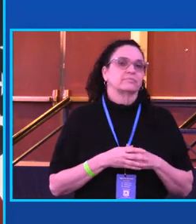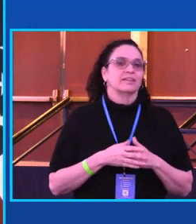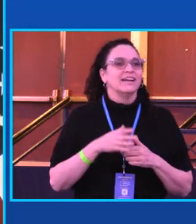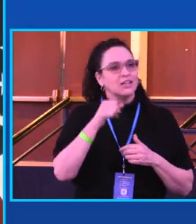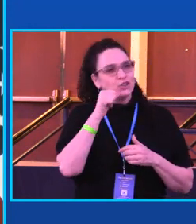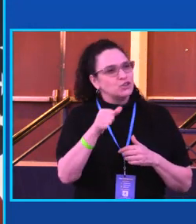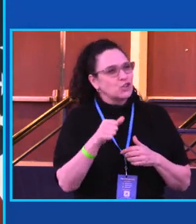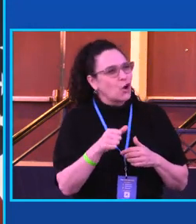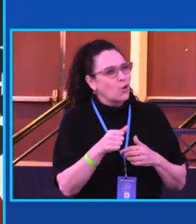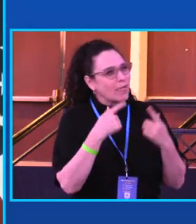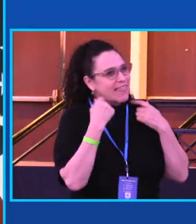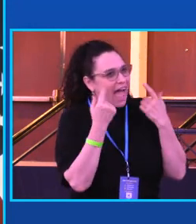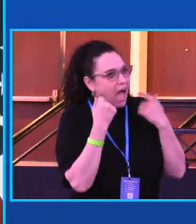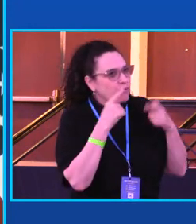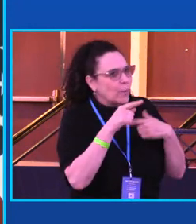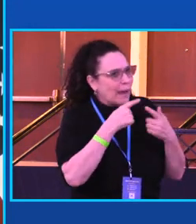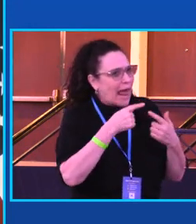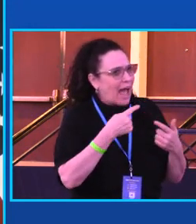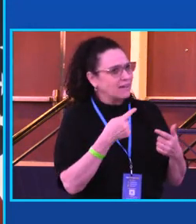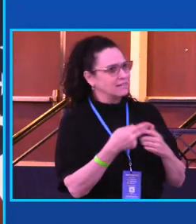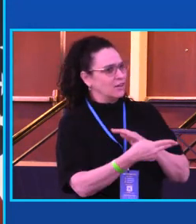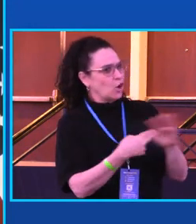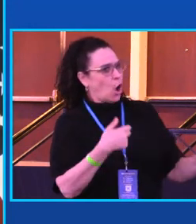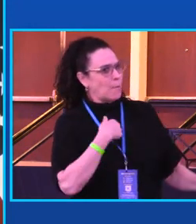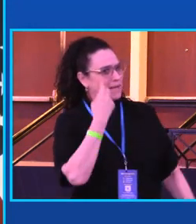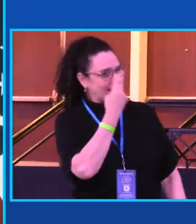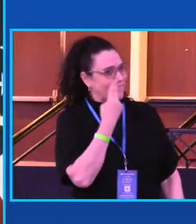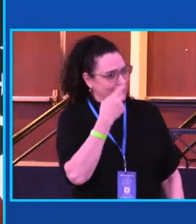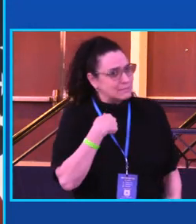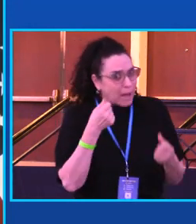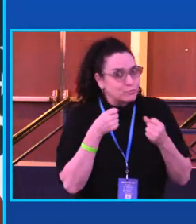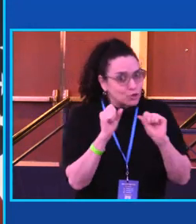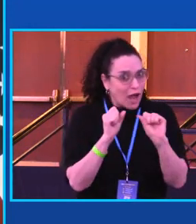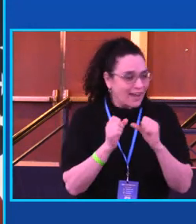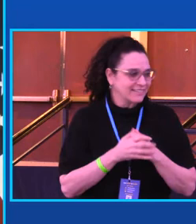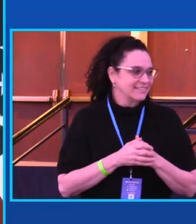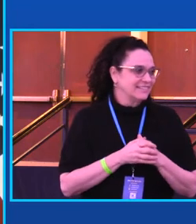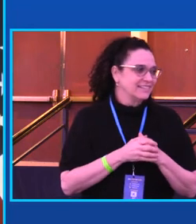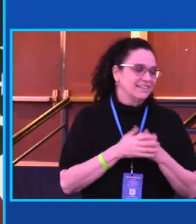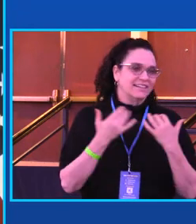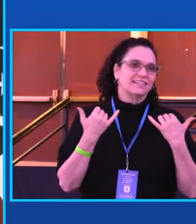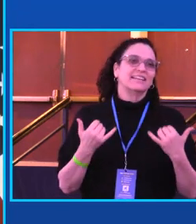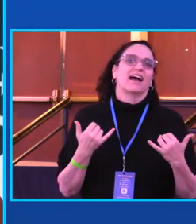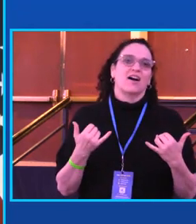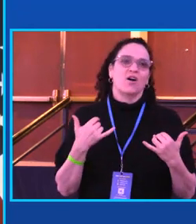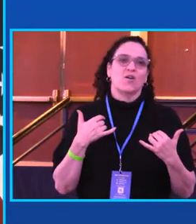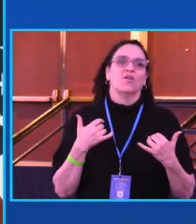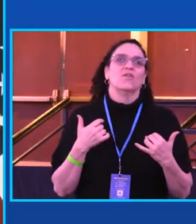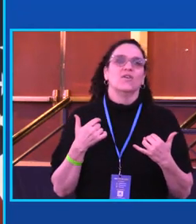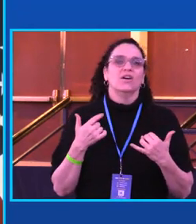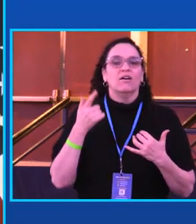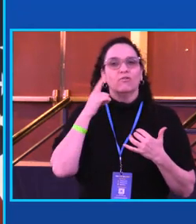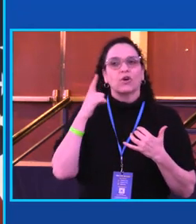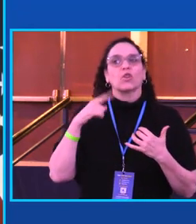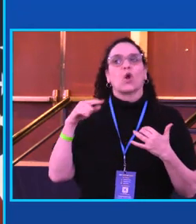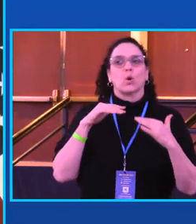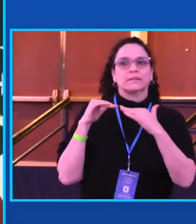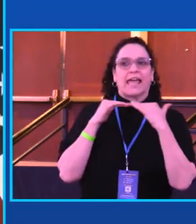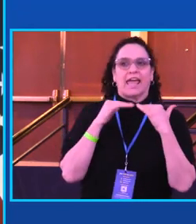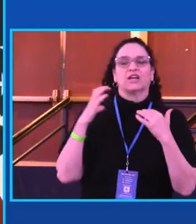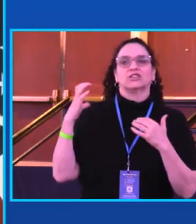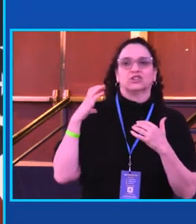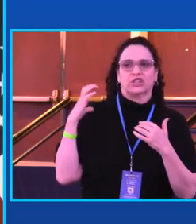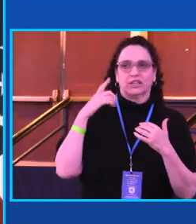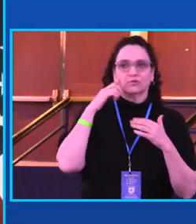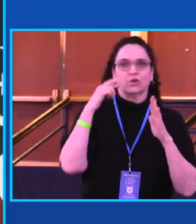looks, folks. Come on now. I try. I'd like to now recognize the co-chairs of the Rules and